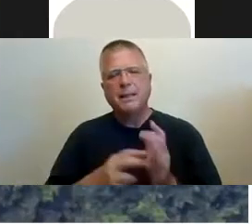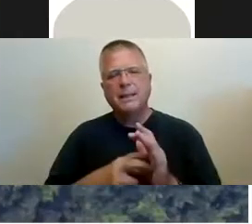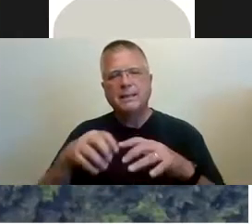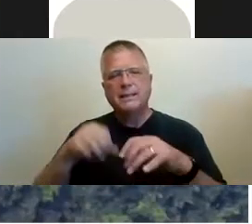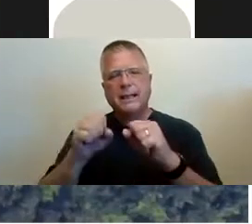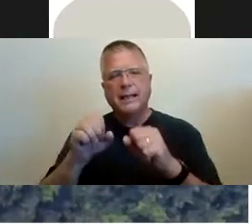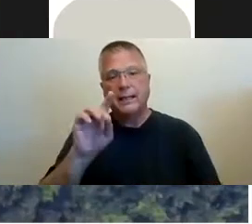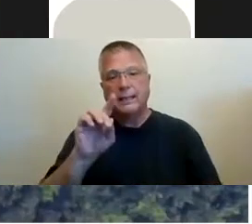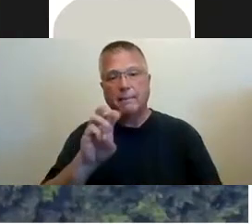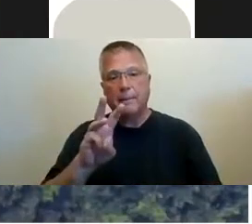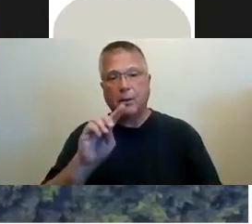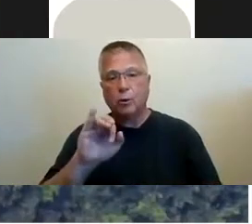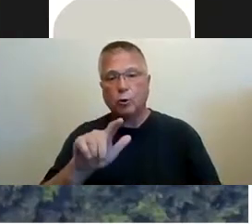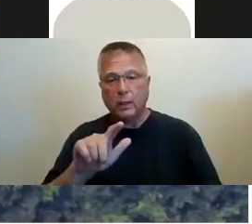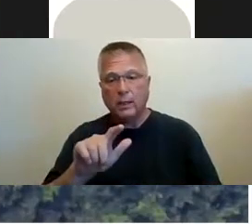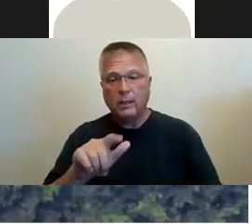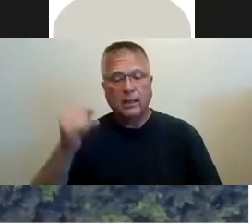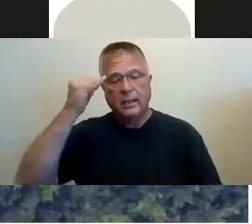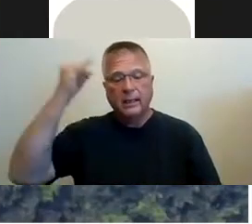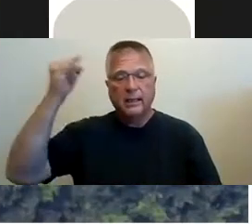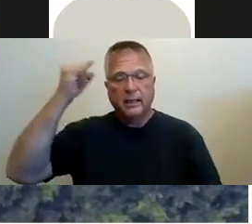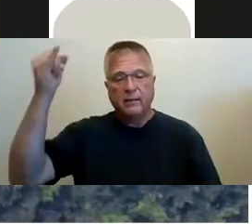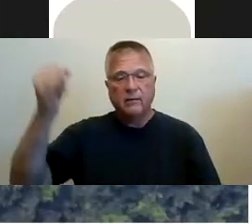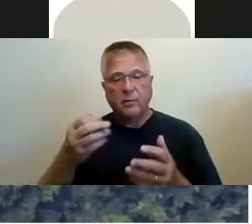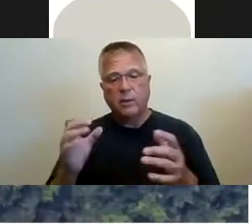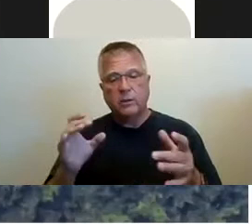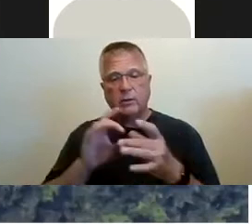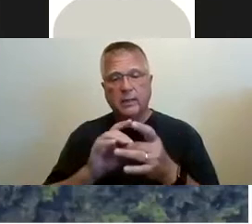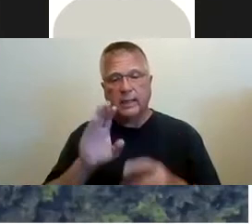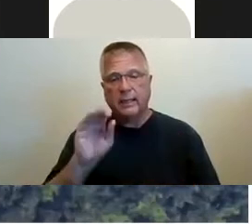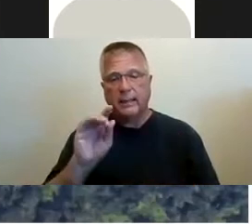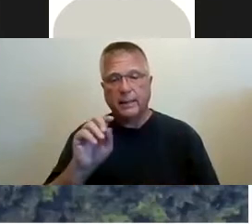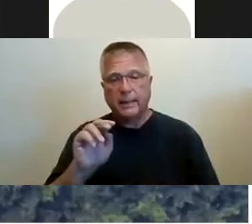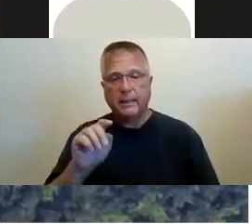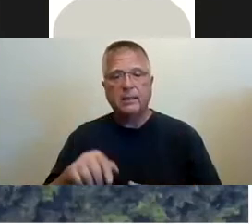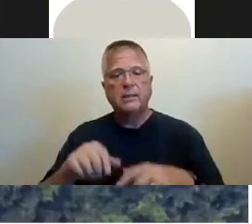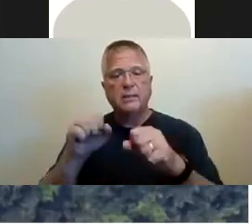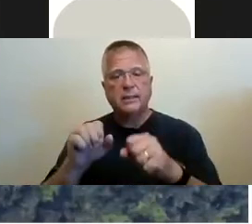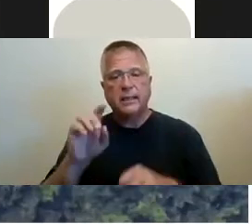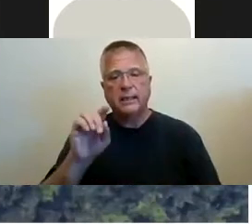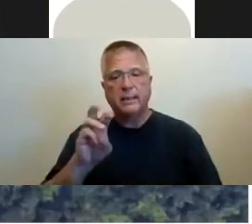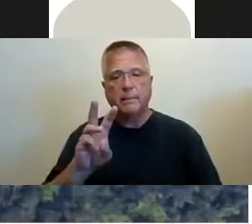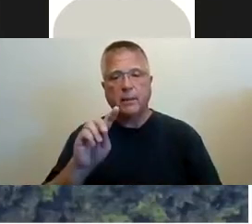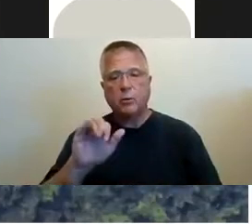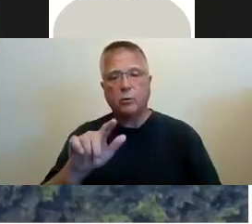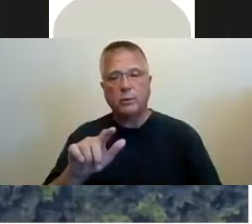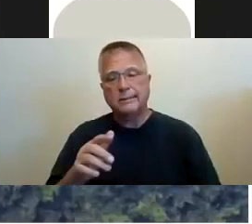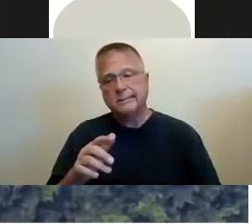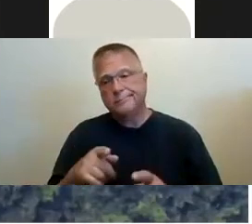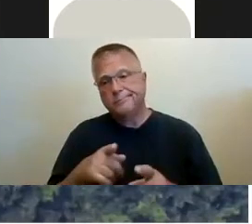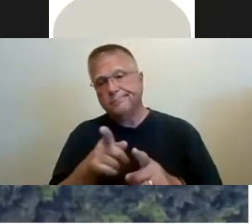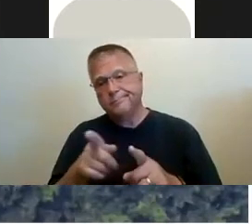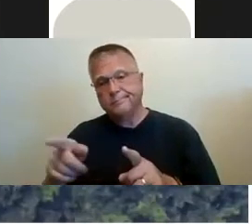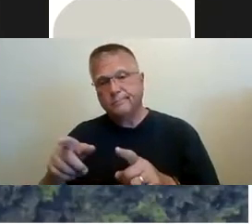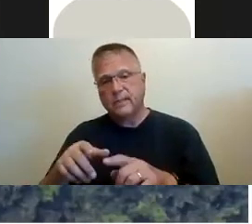Trail. If we did want to connect Beacon, to take the Meadow Trail and essentially, surface